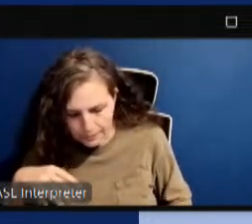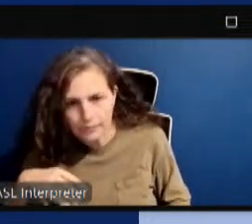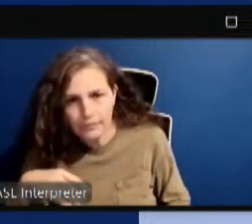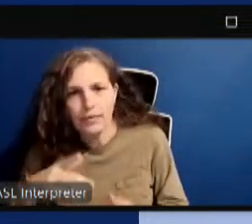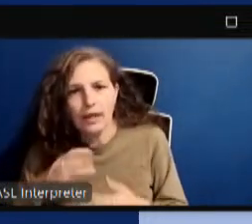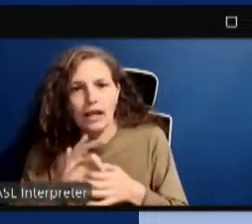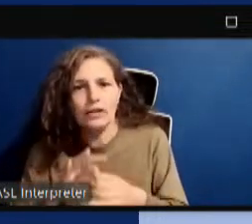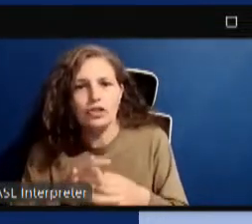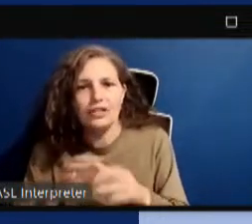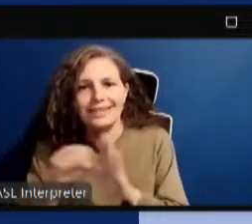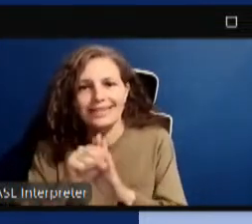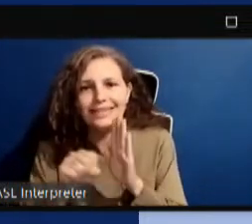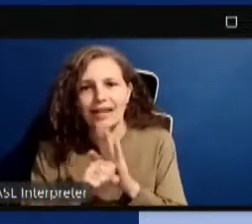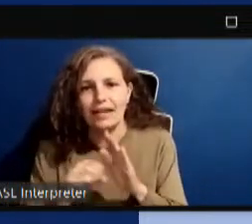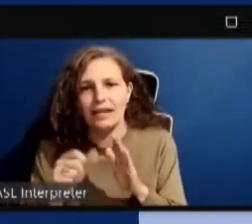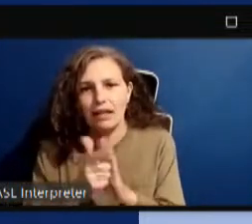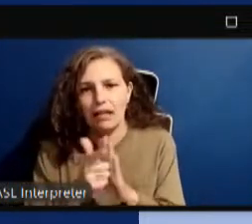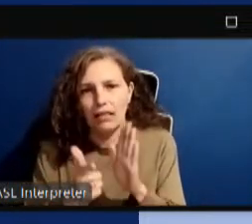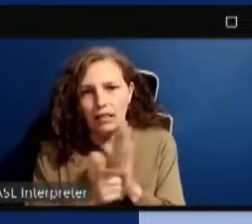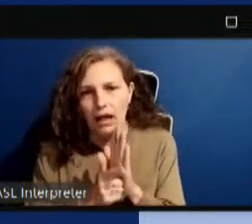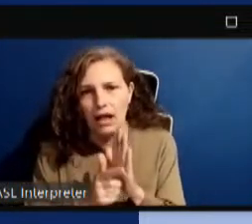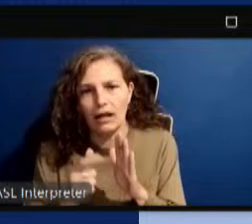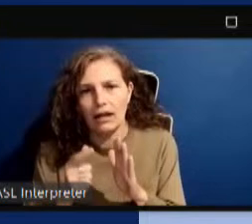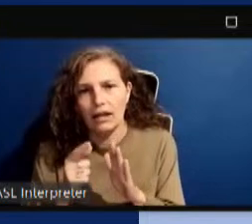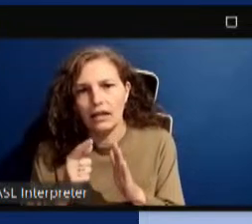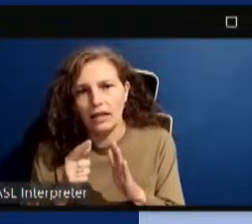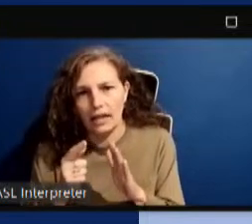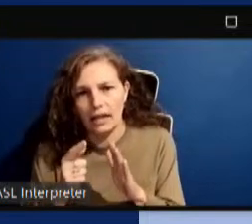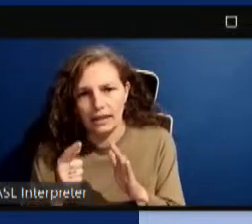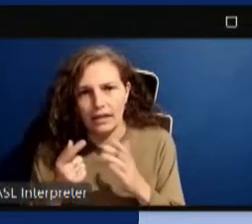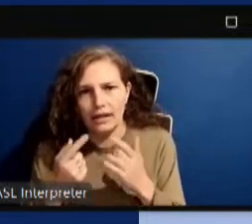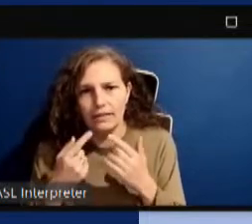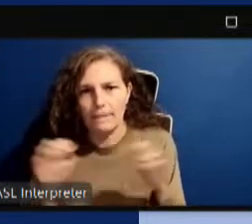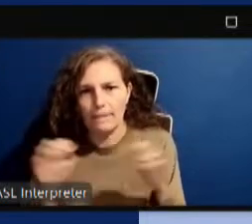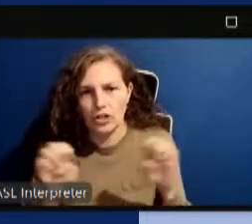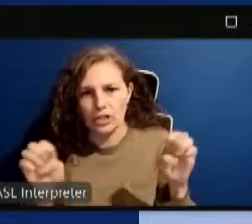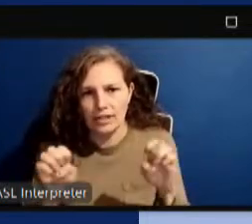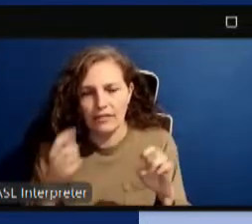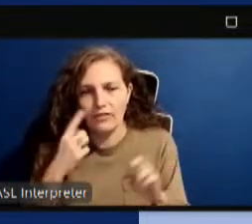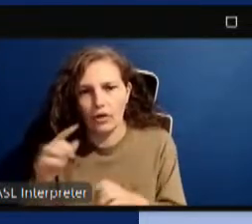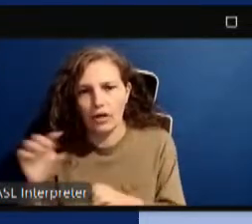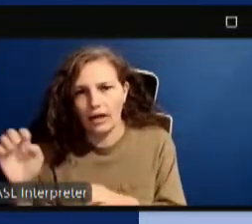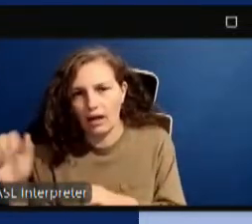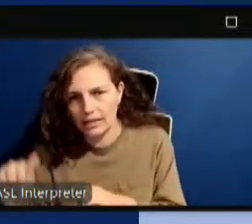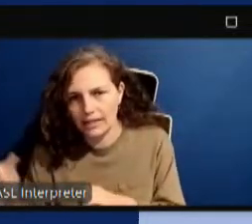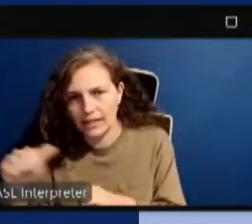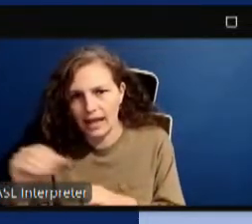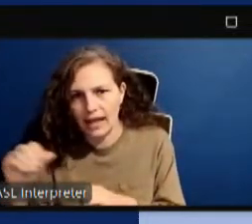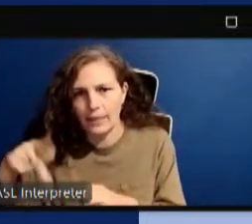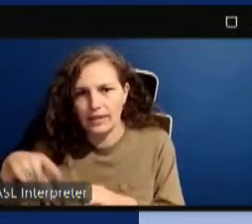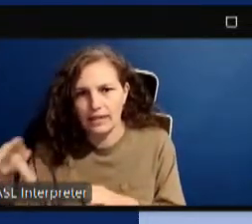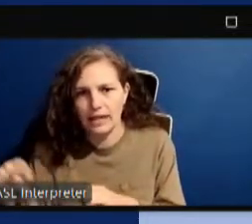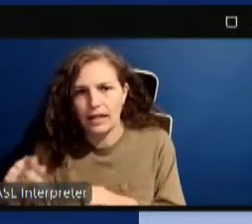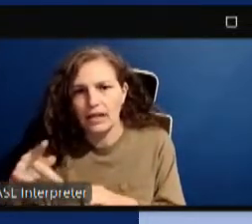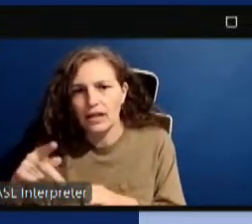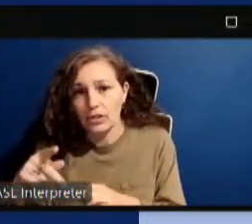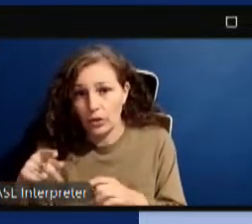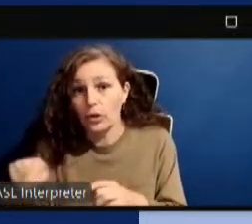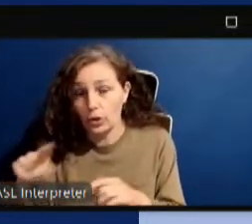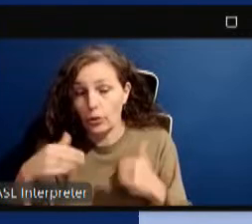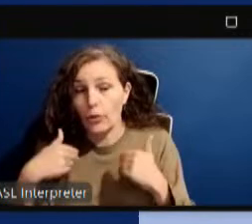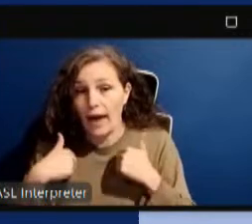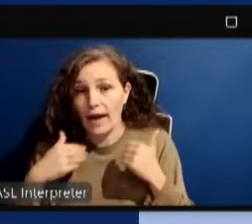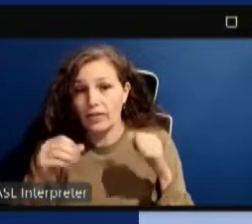state of emergency, like the Altadena and the Pasadena fires and all the fires that occurred, after a declared state of emergency, you do have the